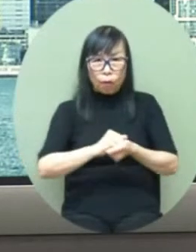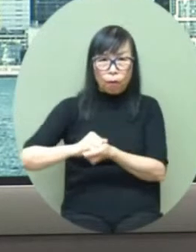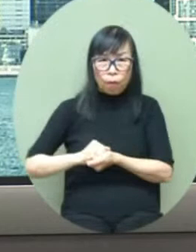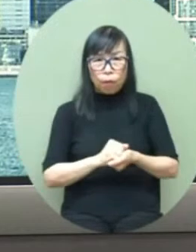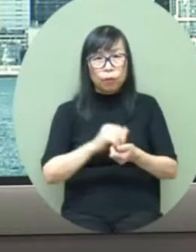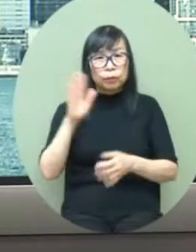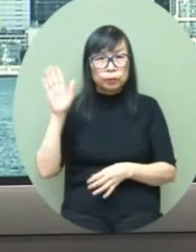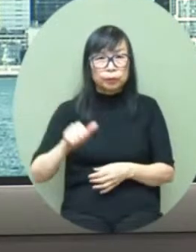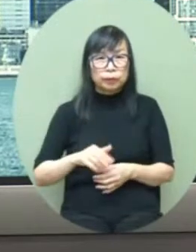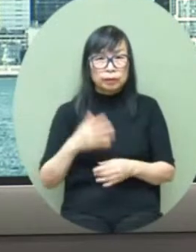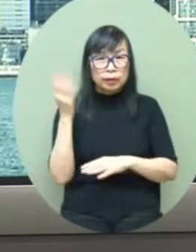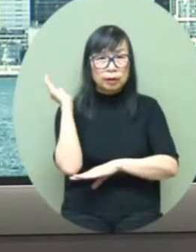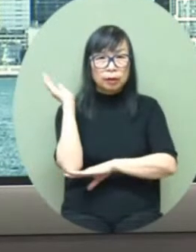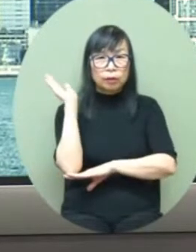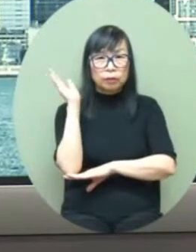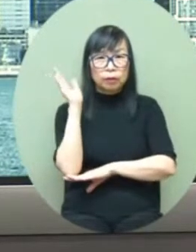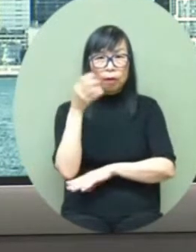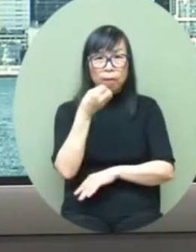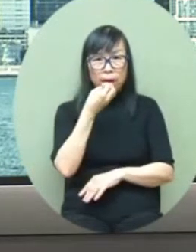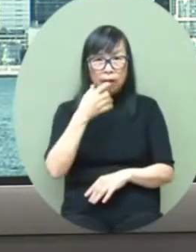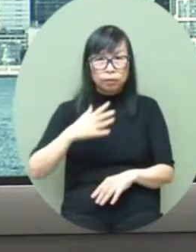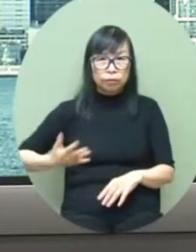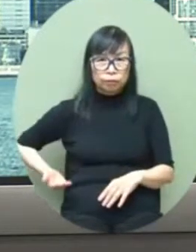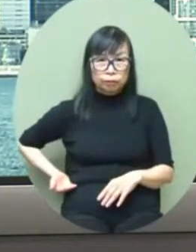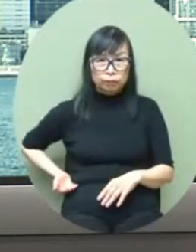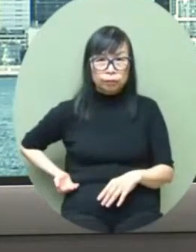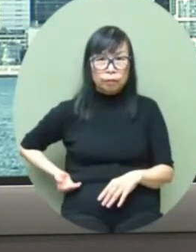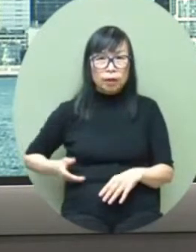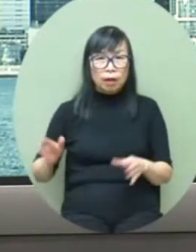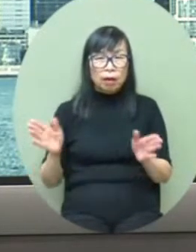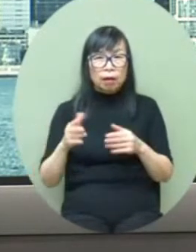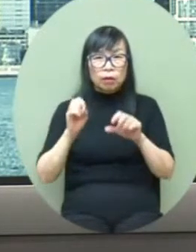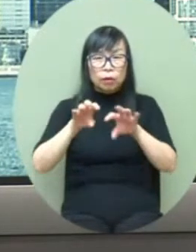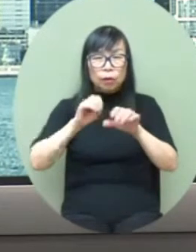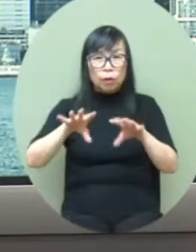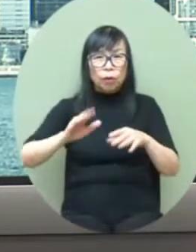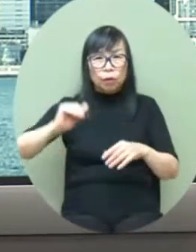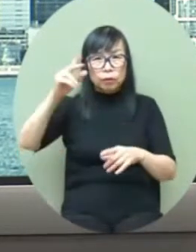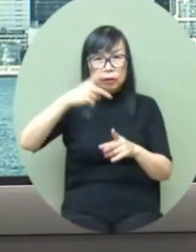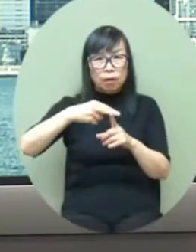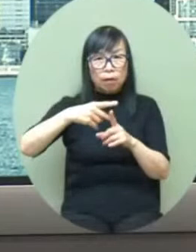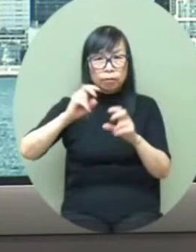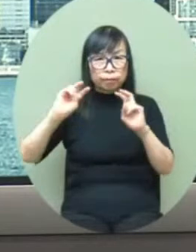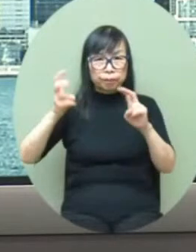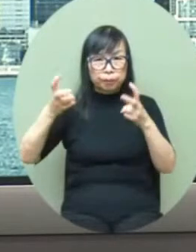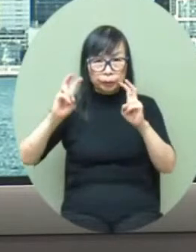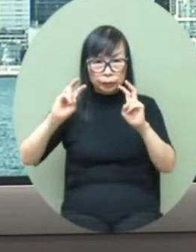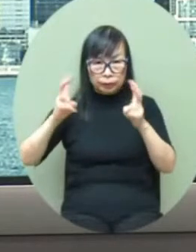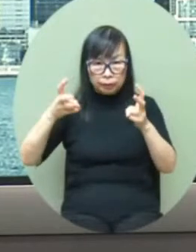is to promote cooperation between Guangdong Province and Hong Kong. And the other one is